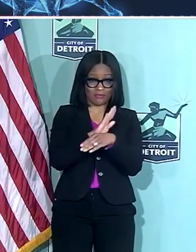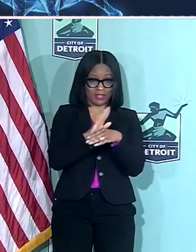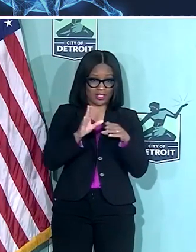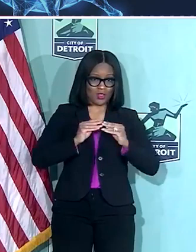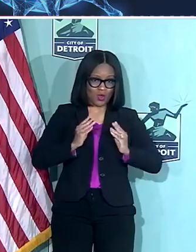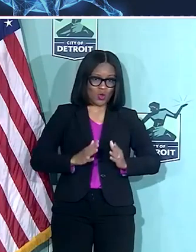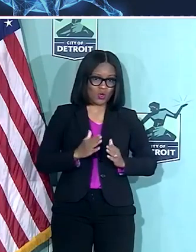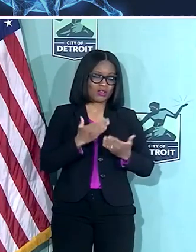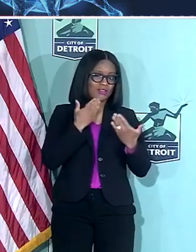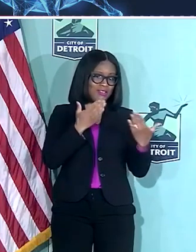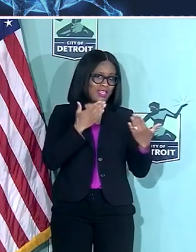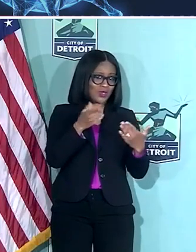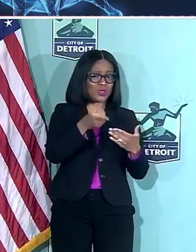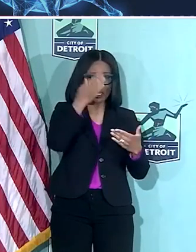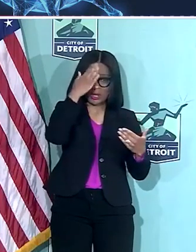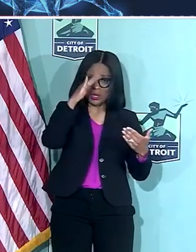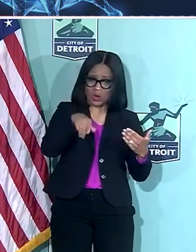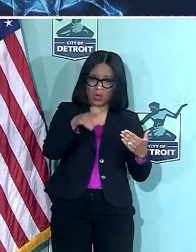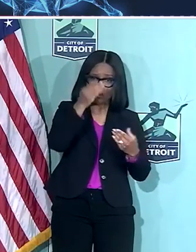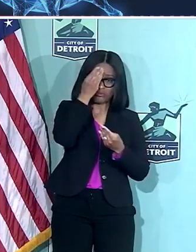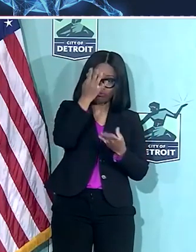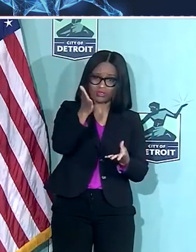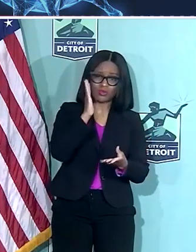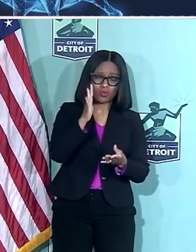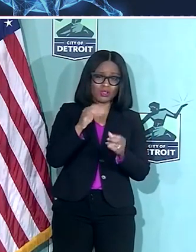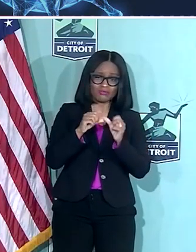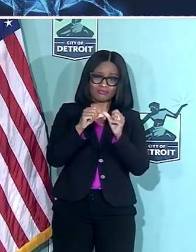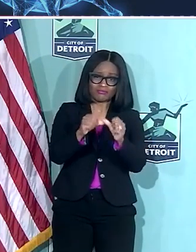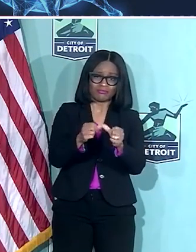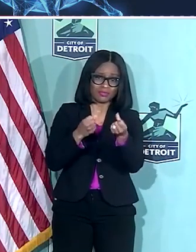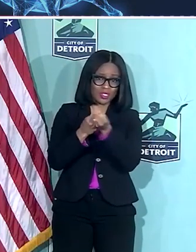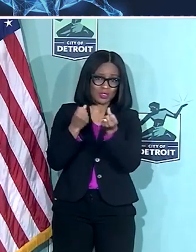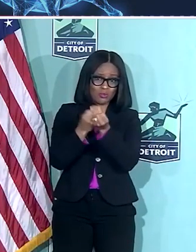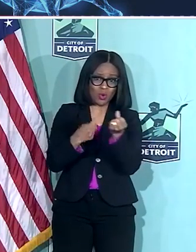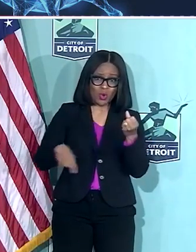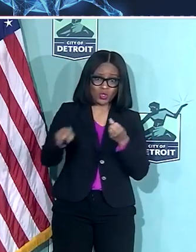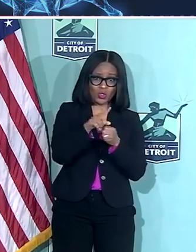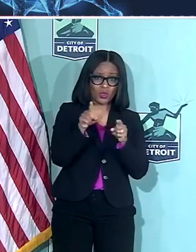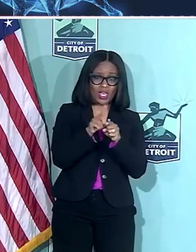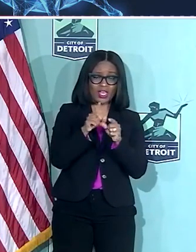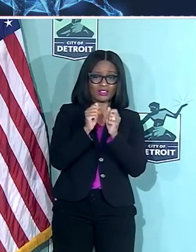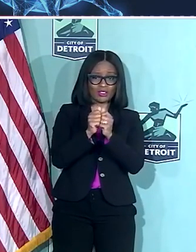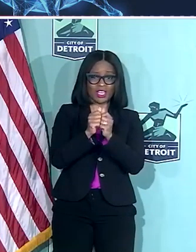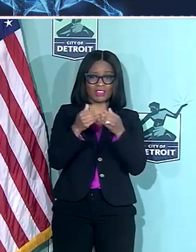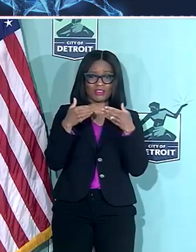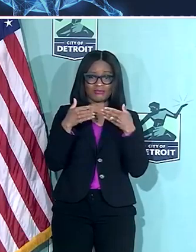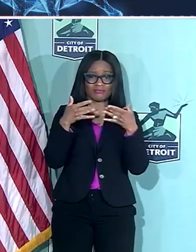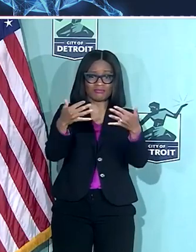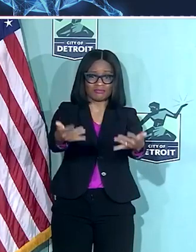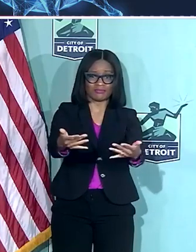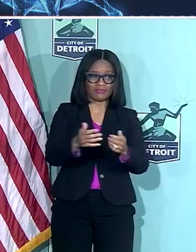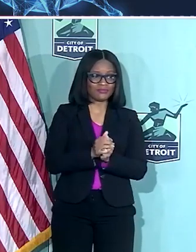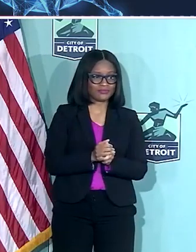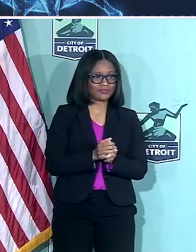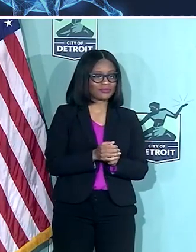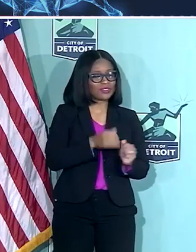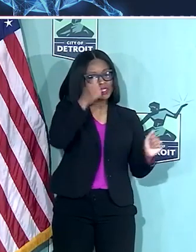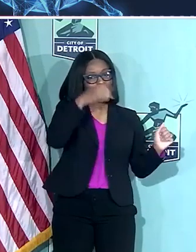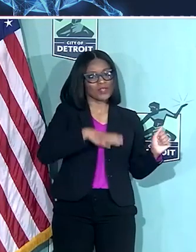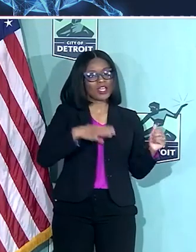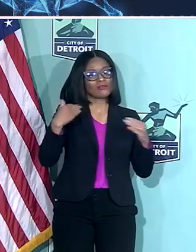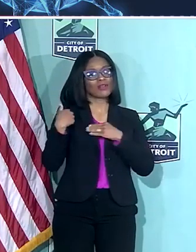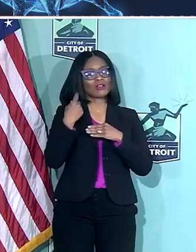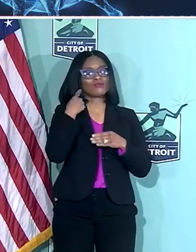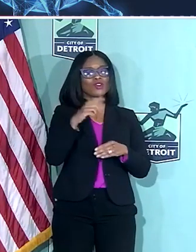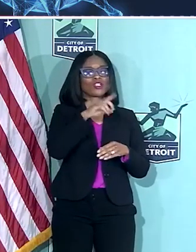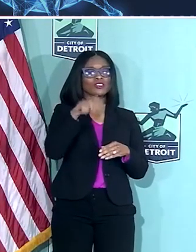will have our continued support as we get ready to move forward together. Mr. Mayor? All right, the man responsible for Detroit, 313, Fame